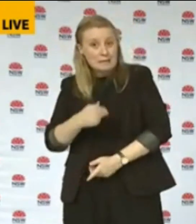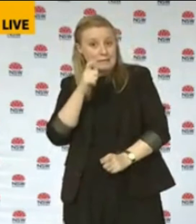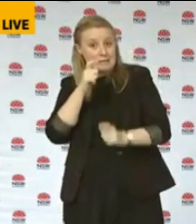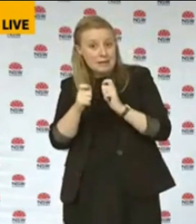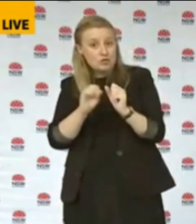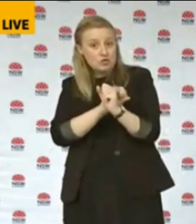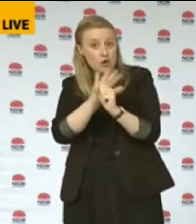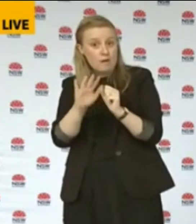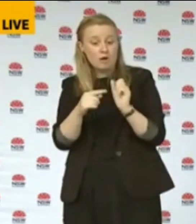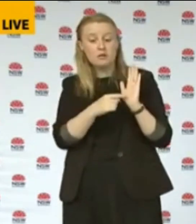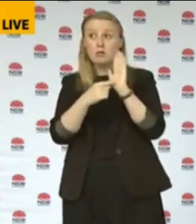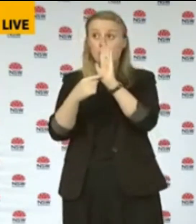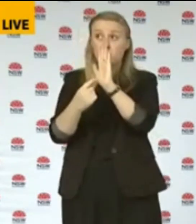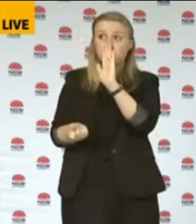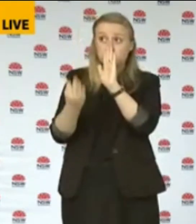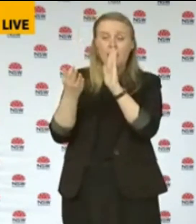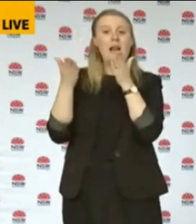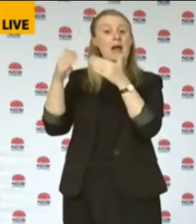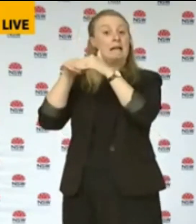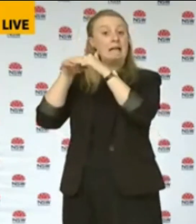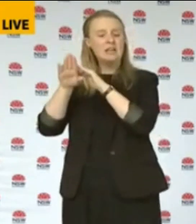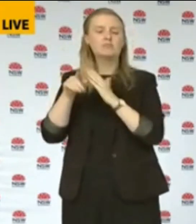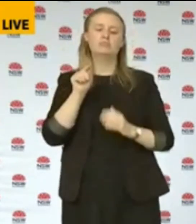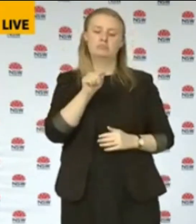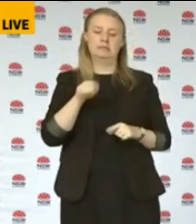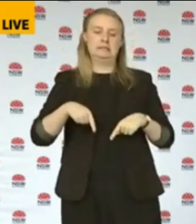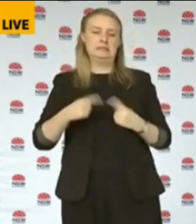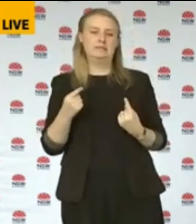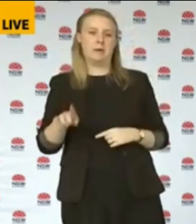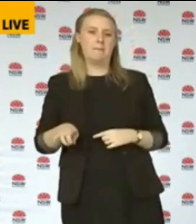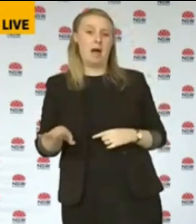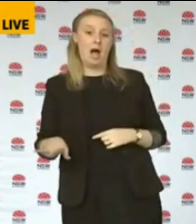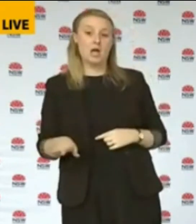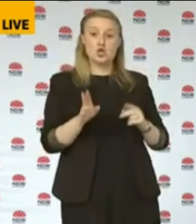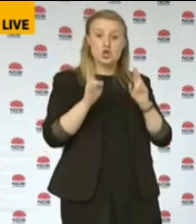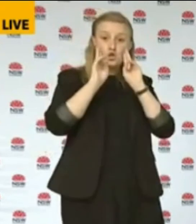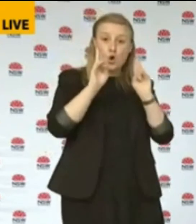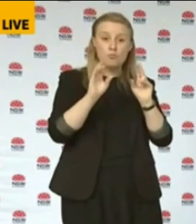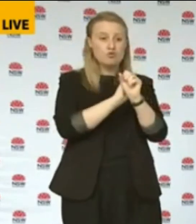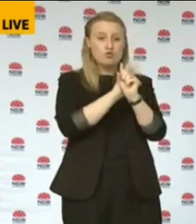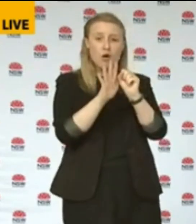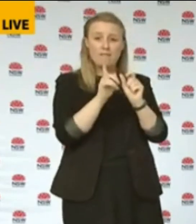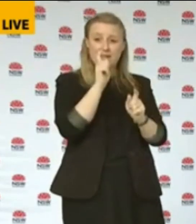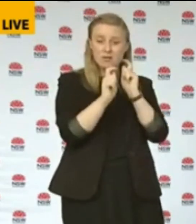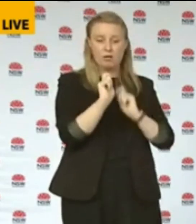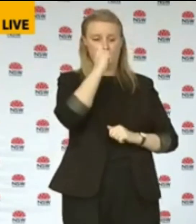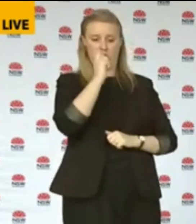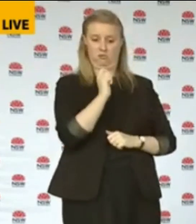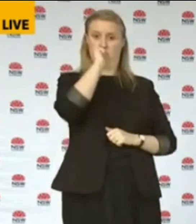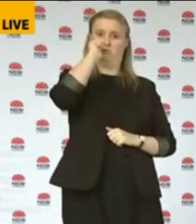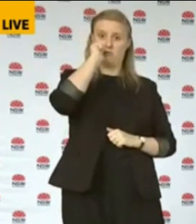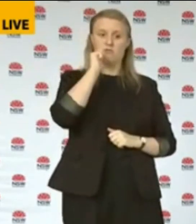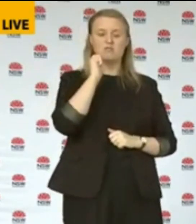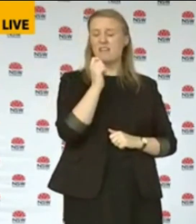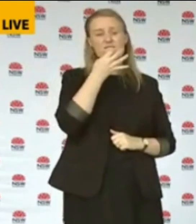have a test because we've asked you to have a test, you've been exposed to one of the venues we've highlighted, or because you have symptoms, the test